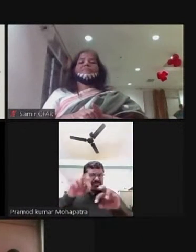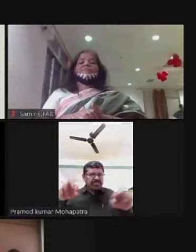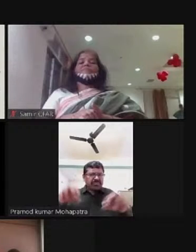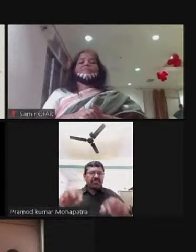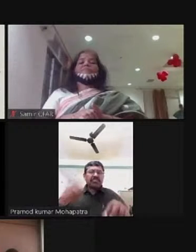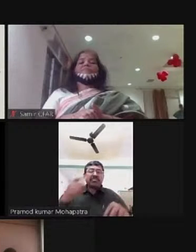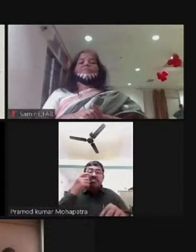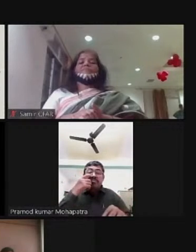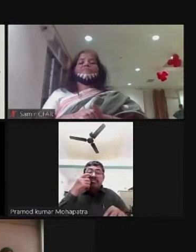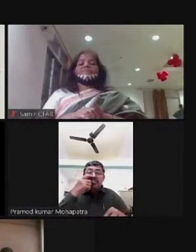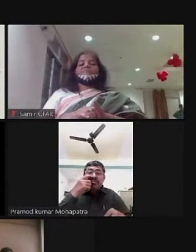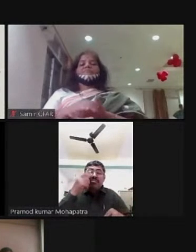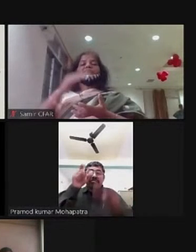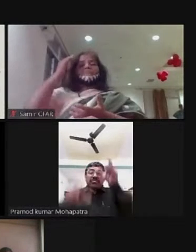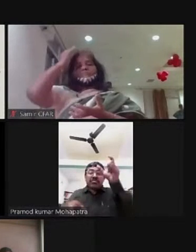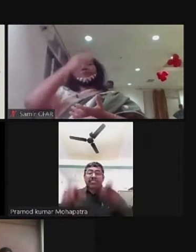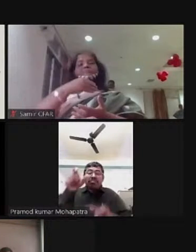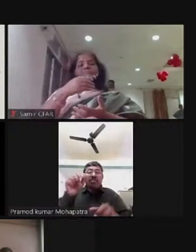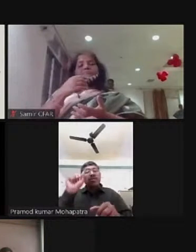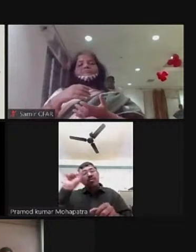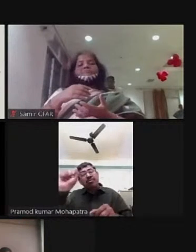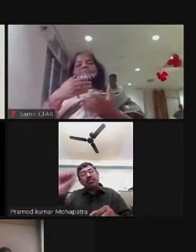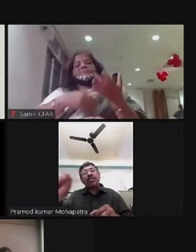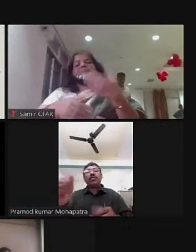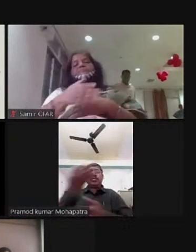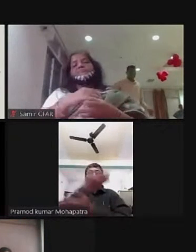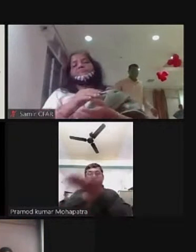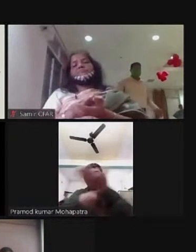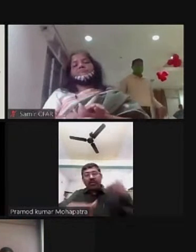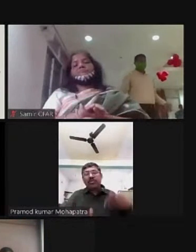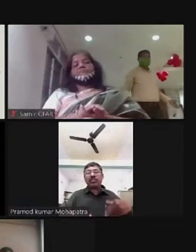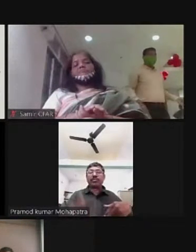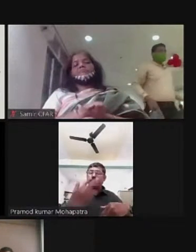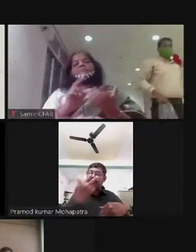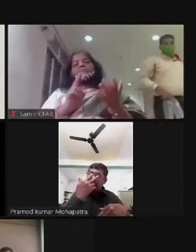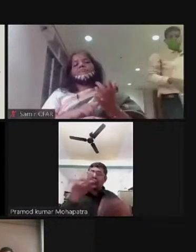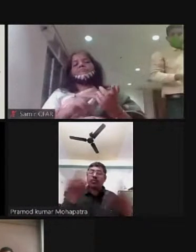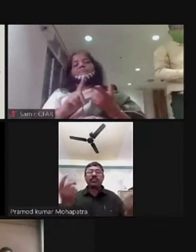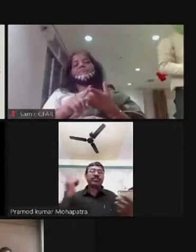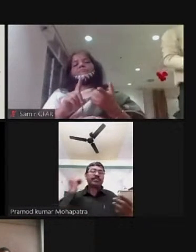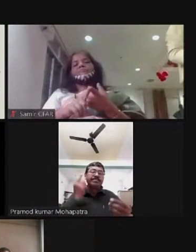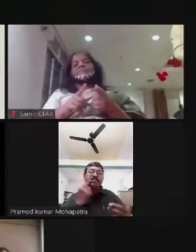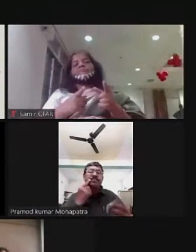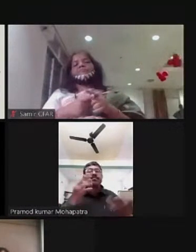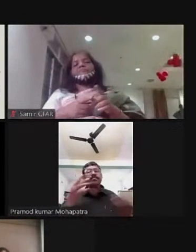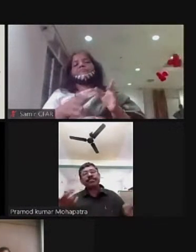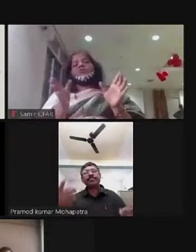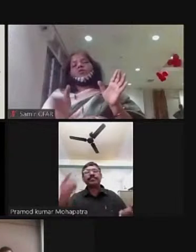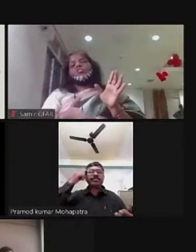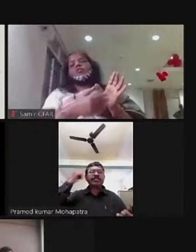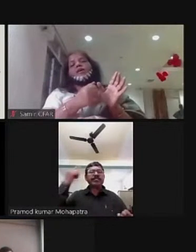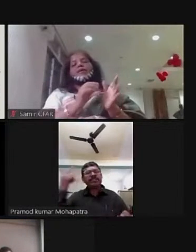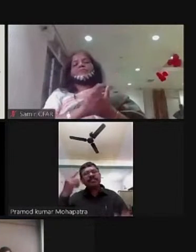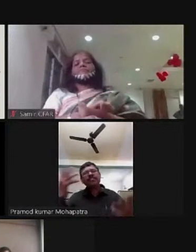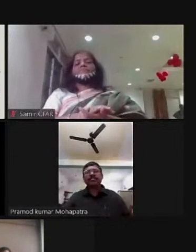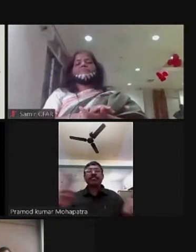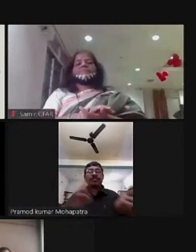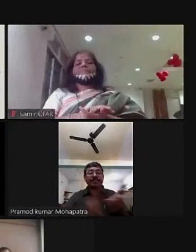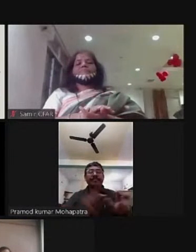that women or people with disabilities, the need that they have is absolutely